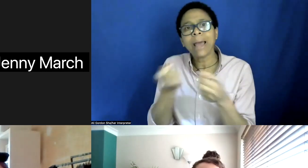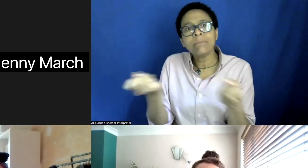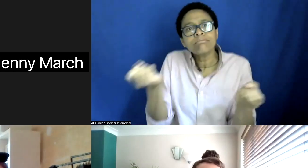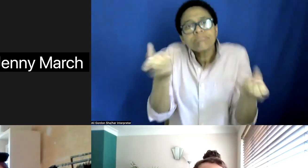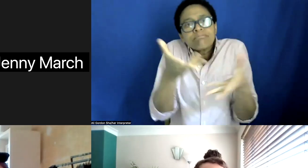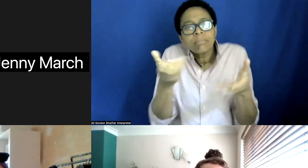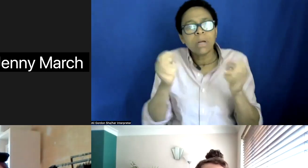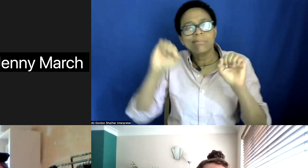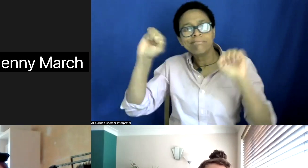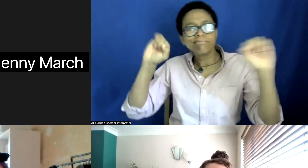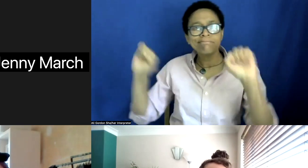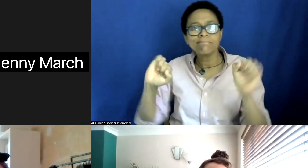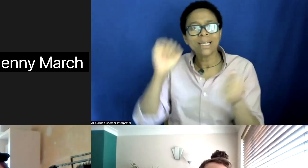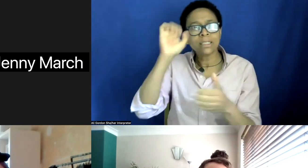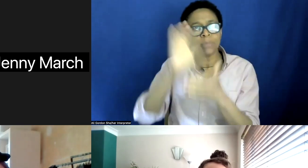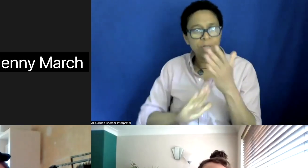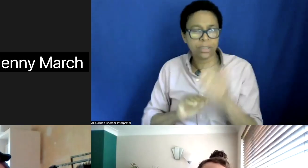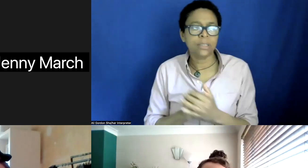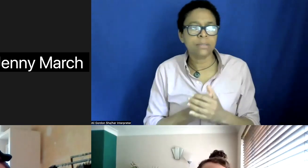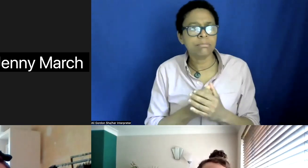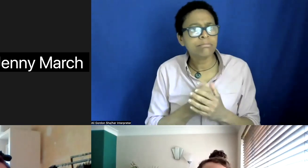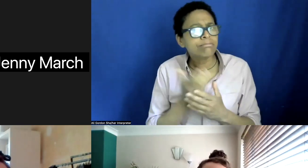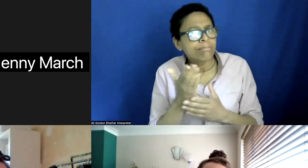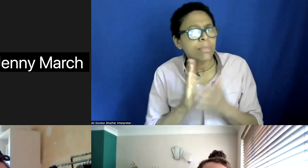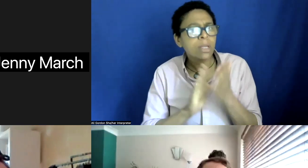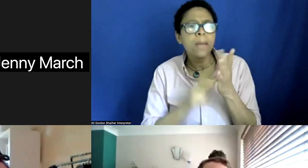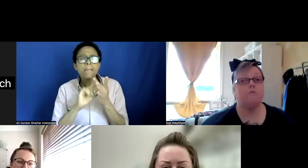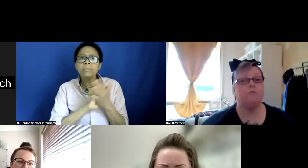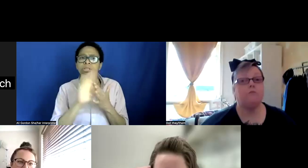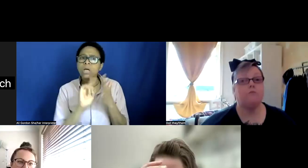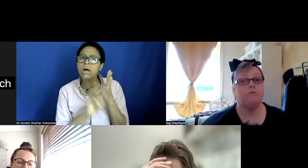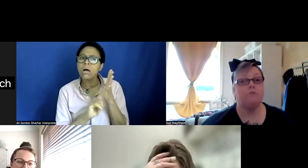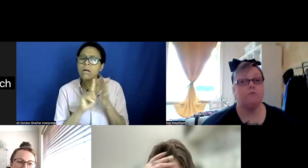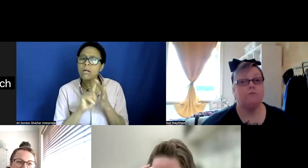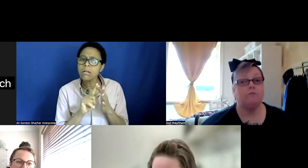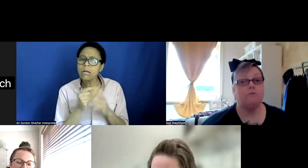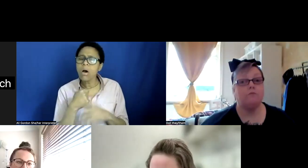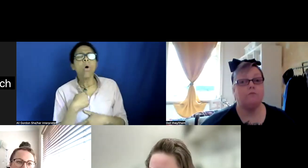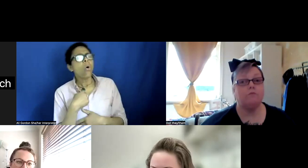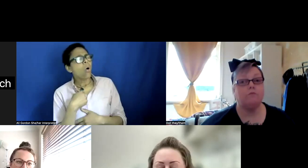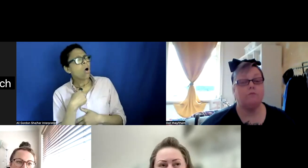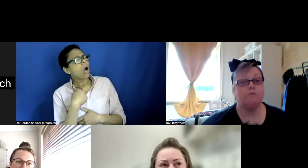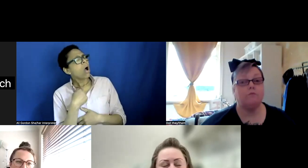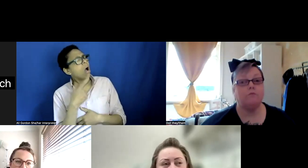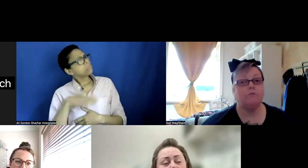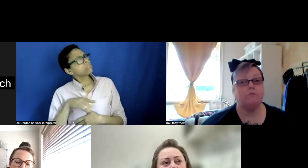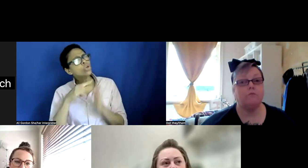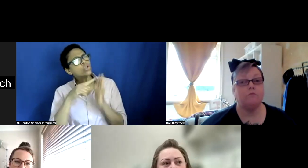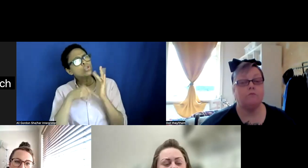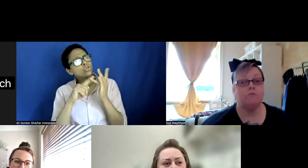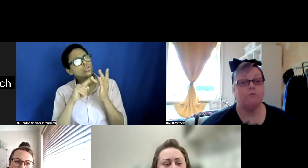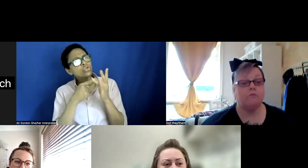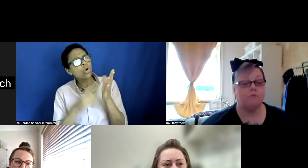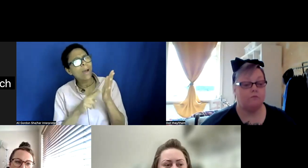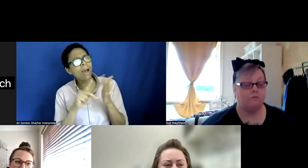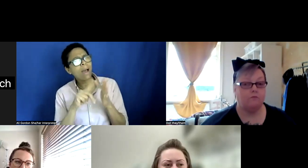those. Michelle. Sorry, I just I found what Joanne said then just really interesting, because to me